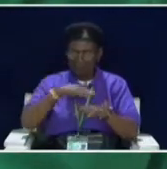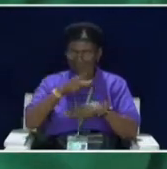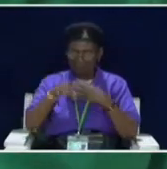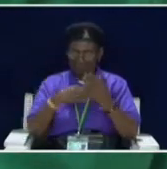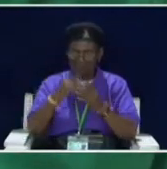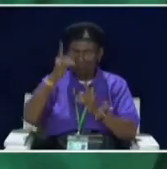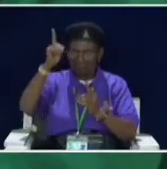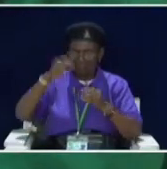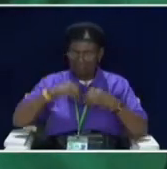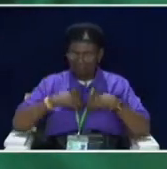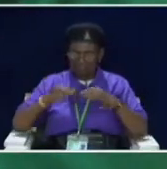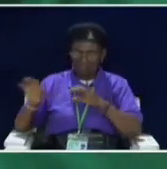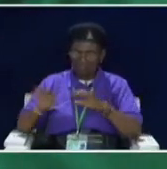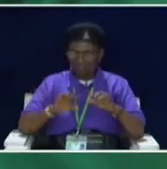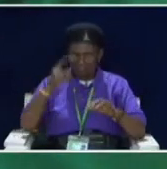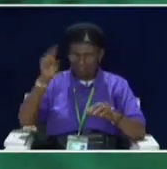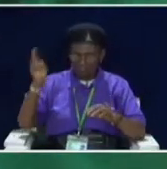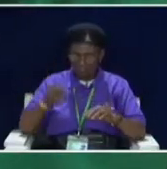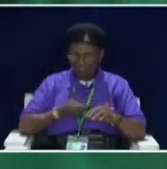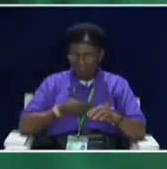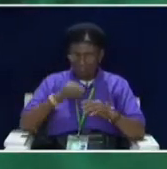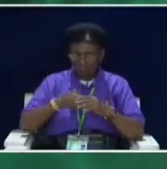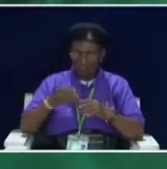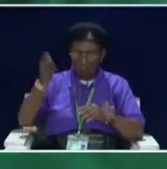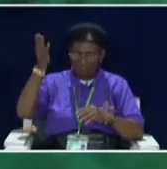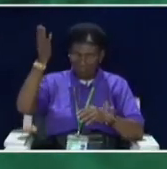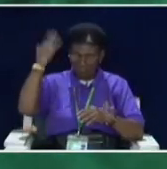for us in the past.